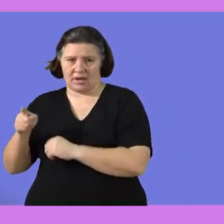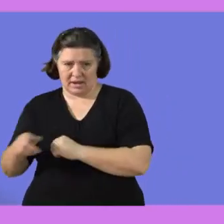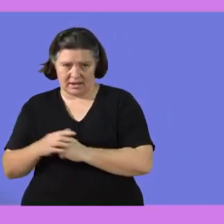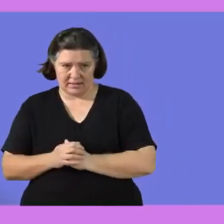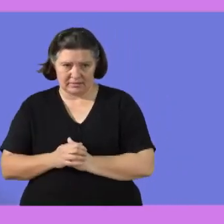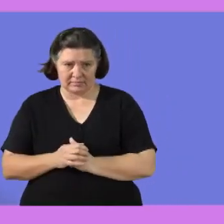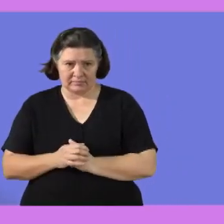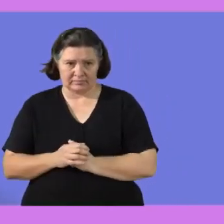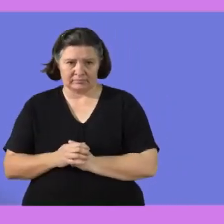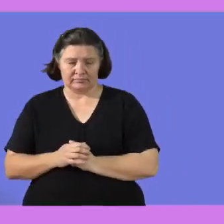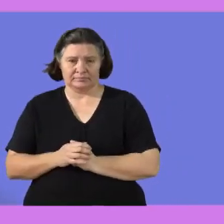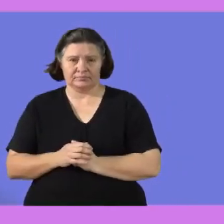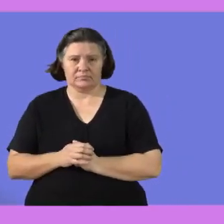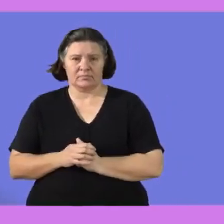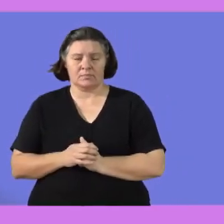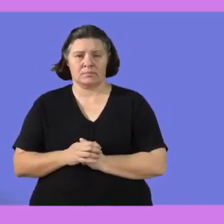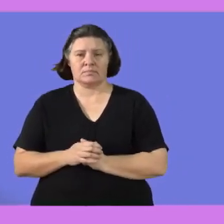is to stones.